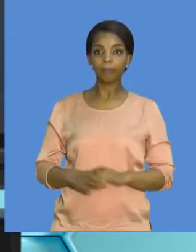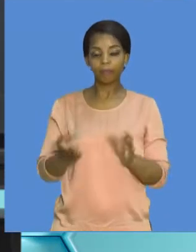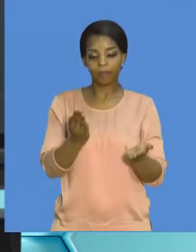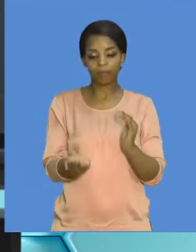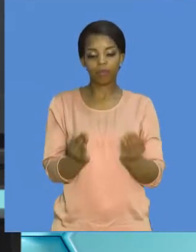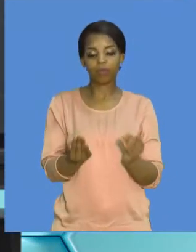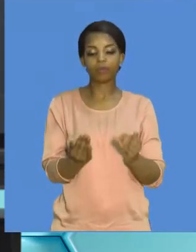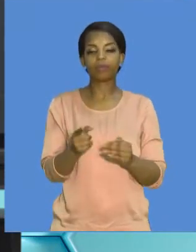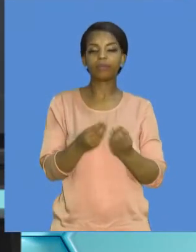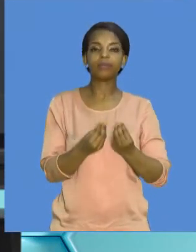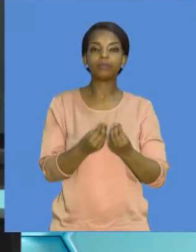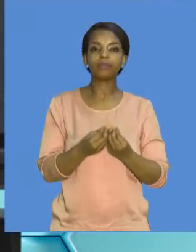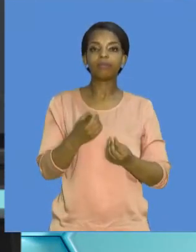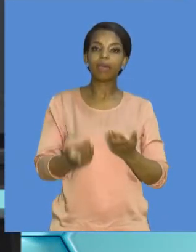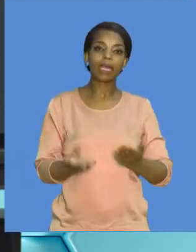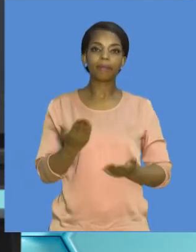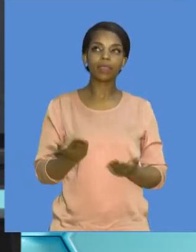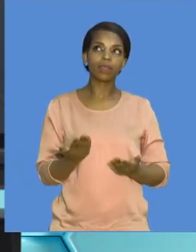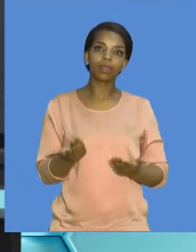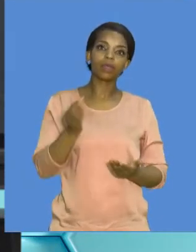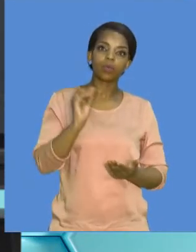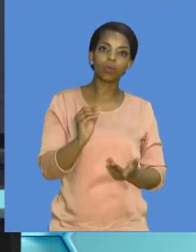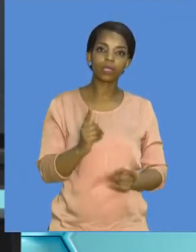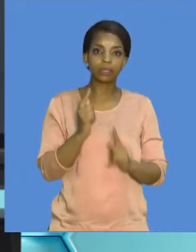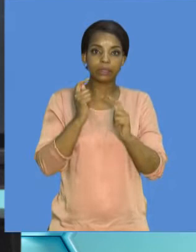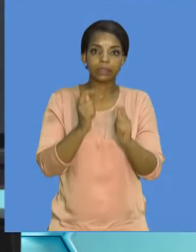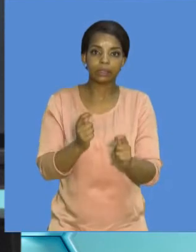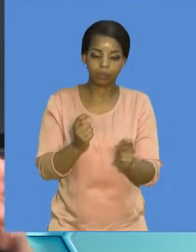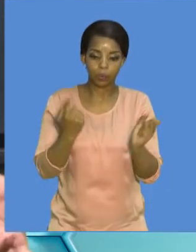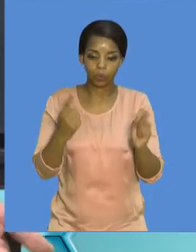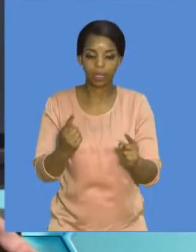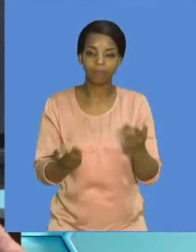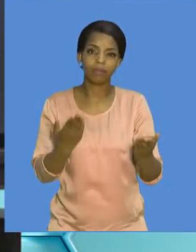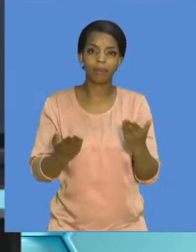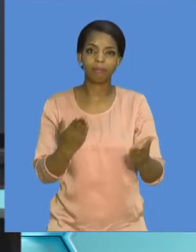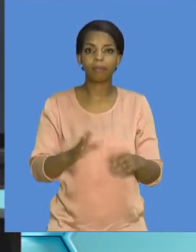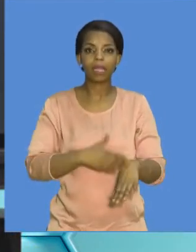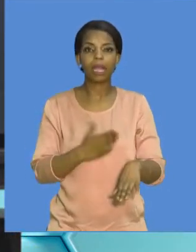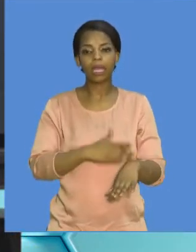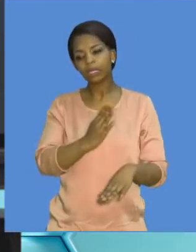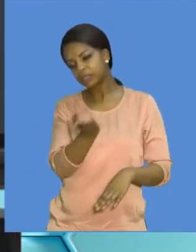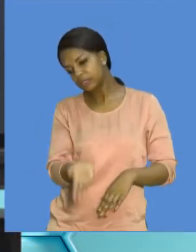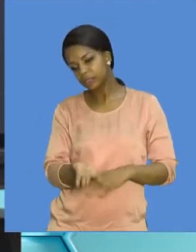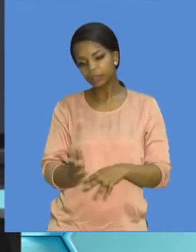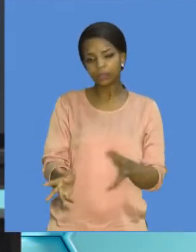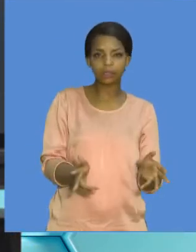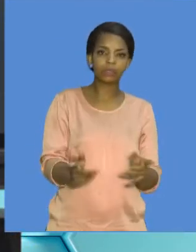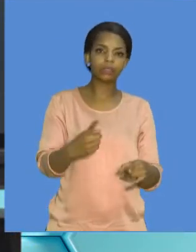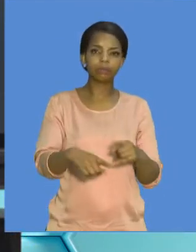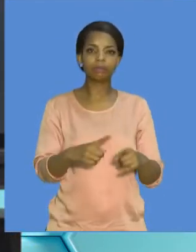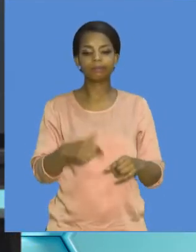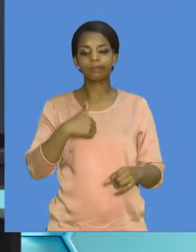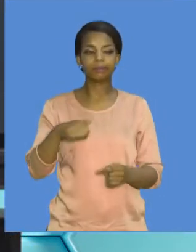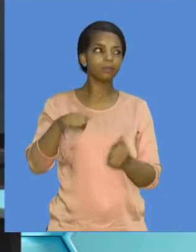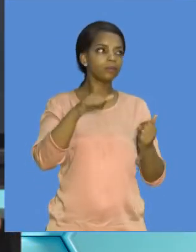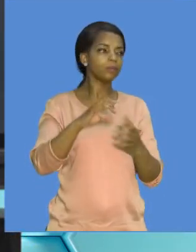might not have mode of transport to get there if it's too late, or if maybe they will not be able to